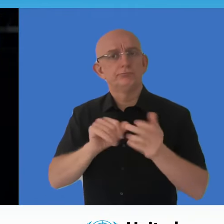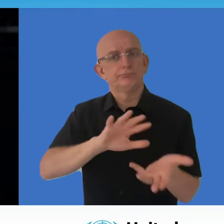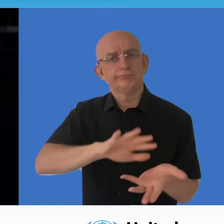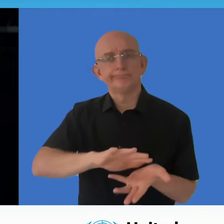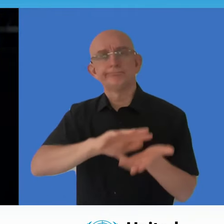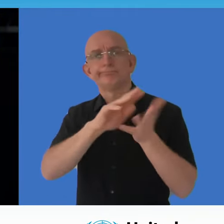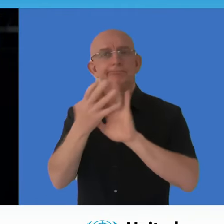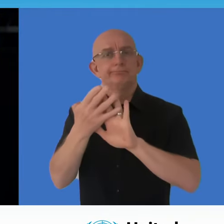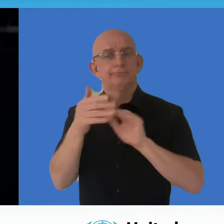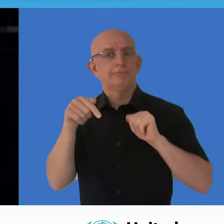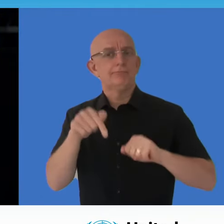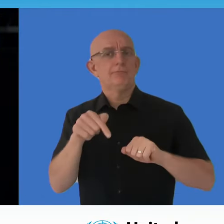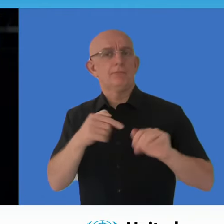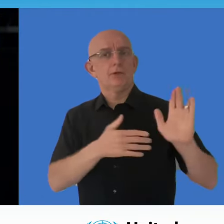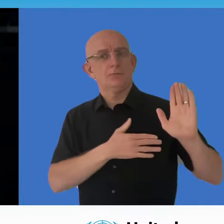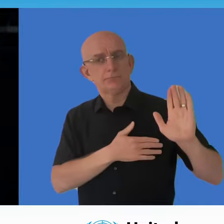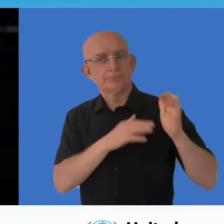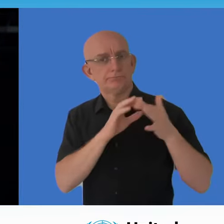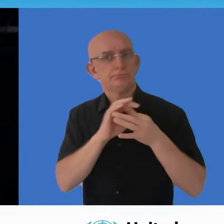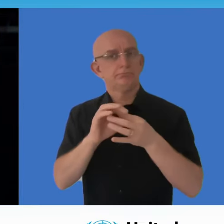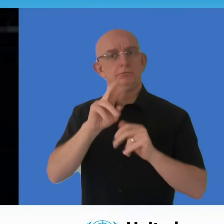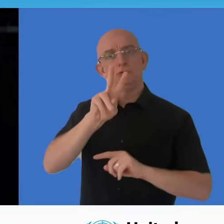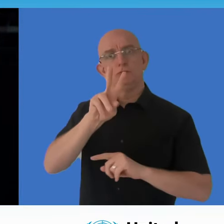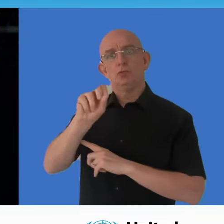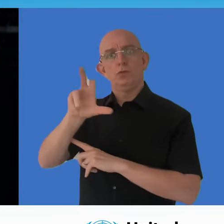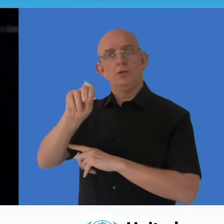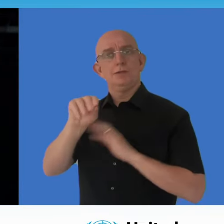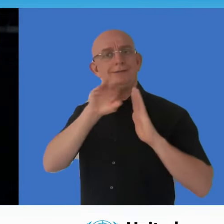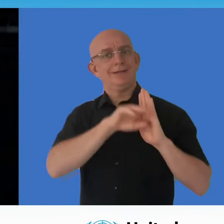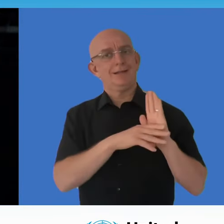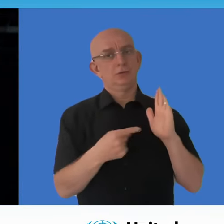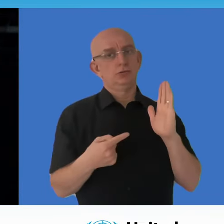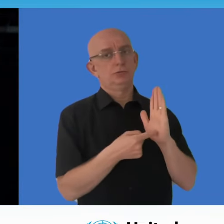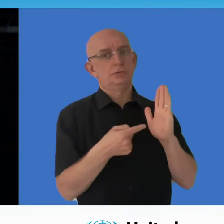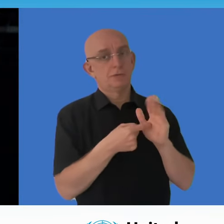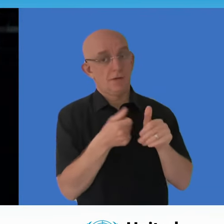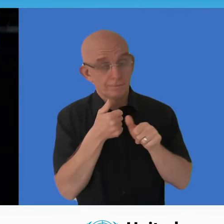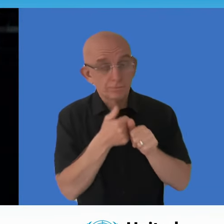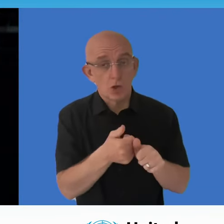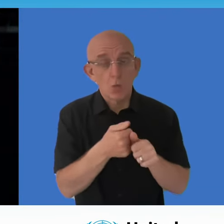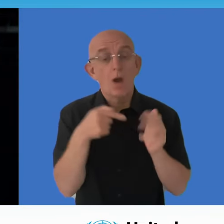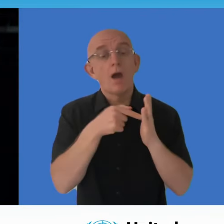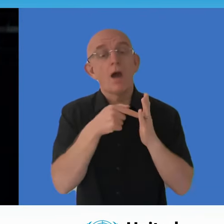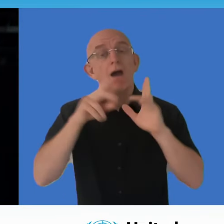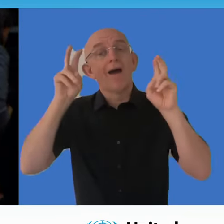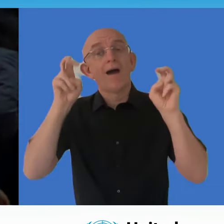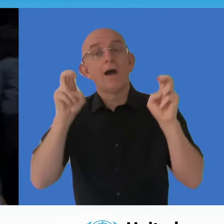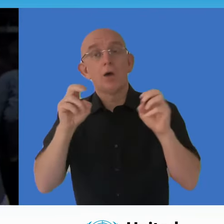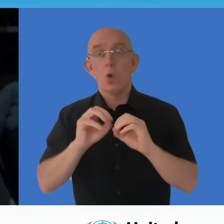2030 Agenda, to leave no one behind.